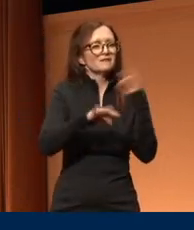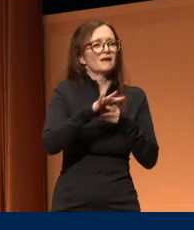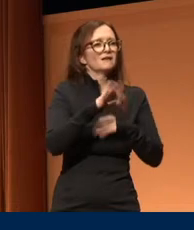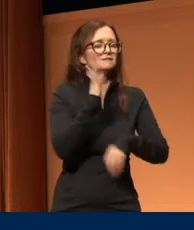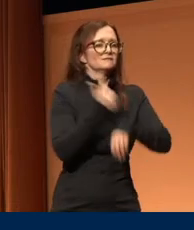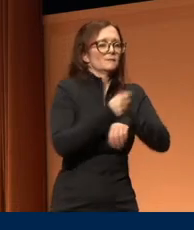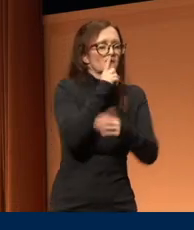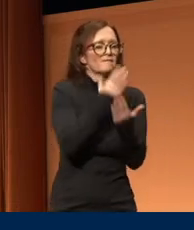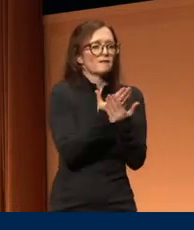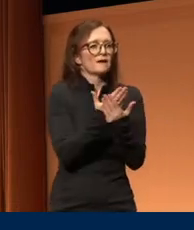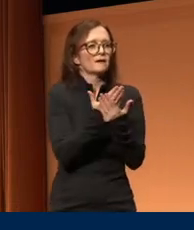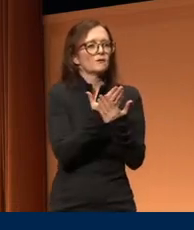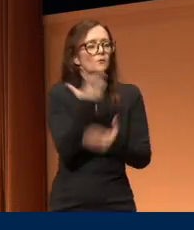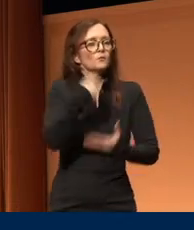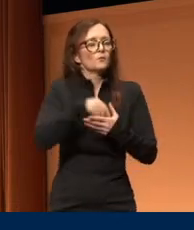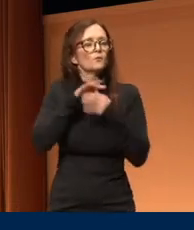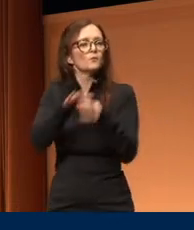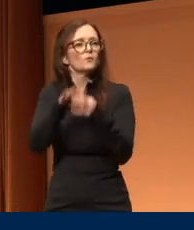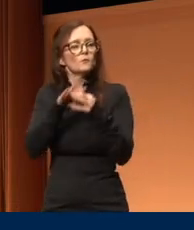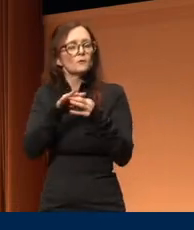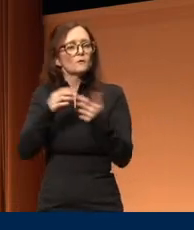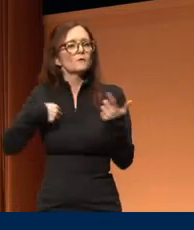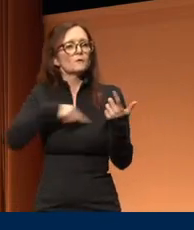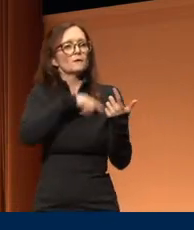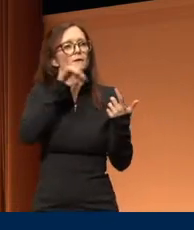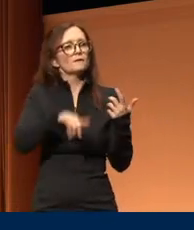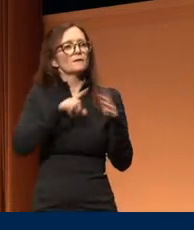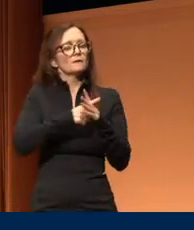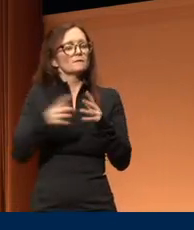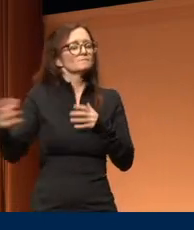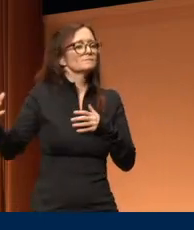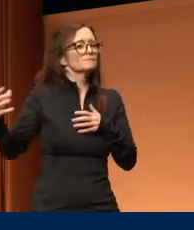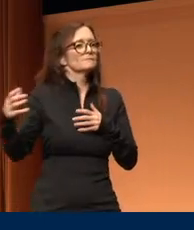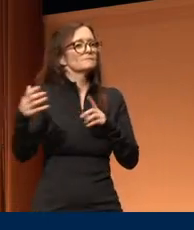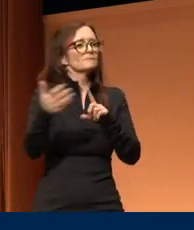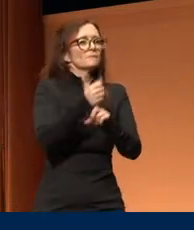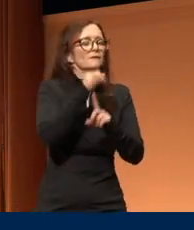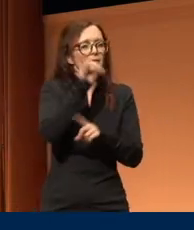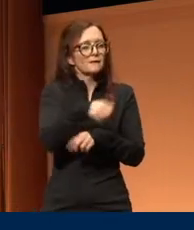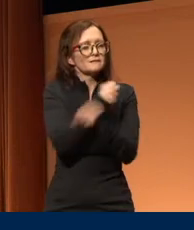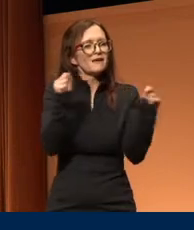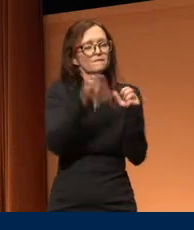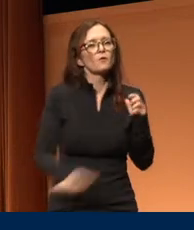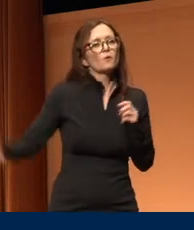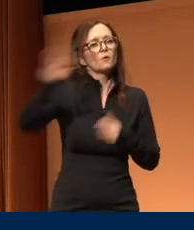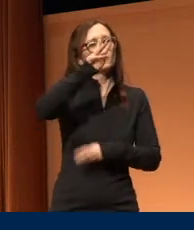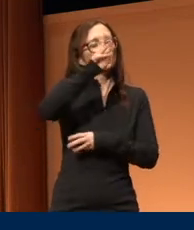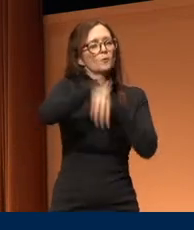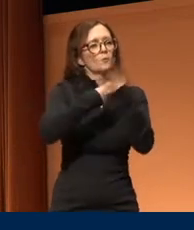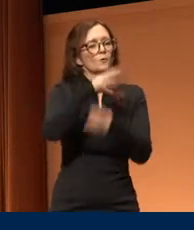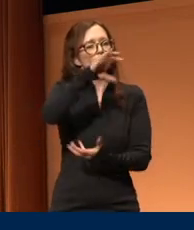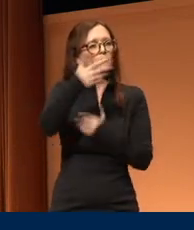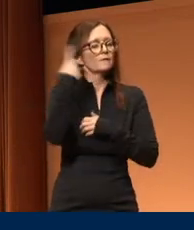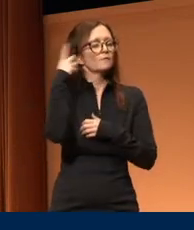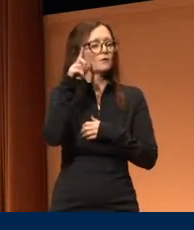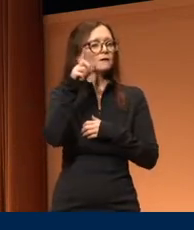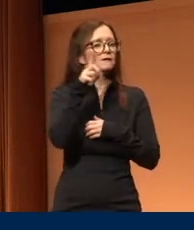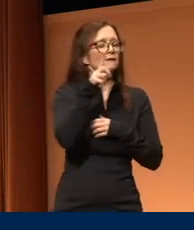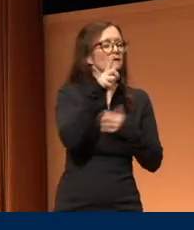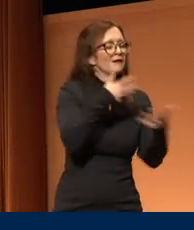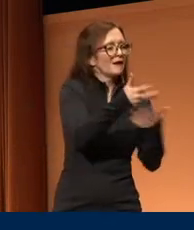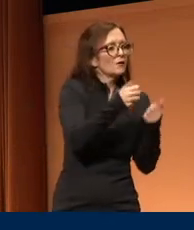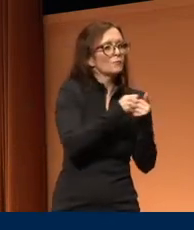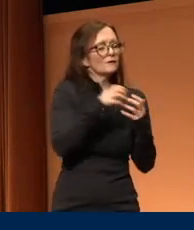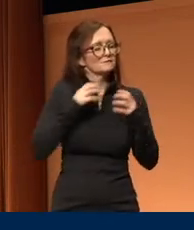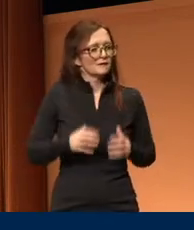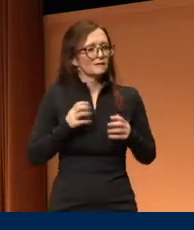se, the adjective inductive is meant to capture the fact that observations of the world, specifically concrete interactions between the